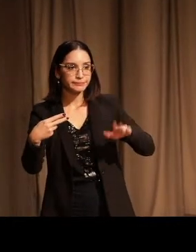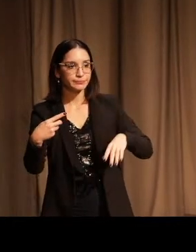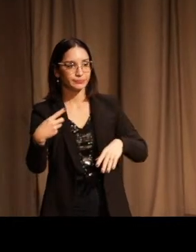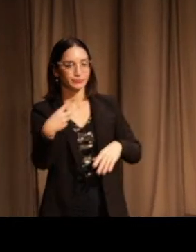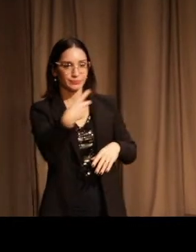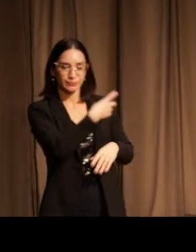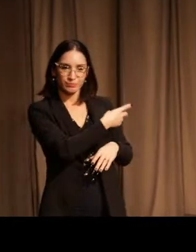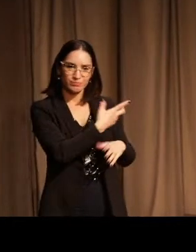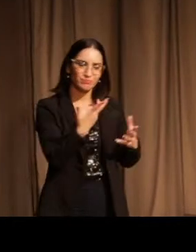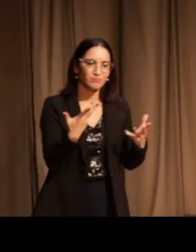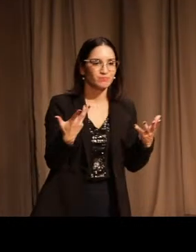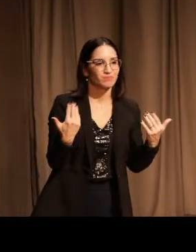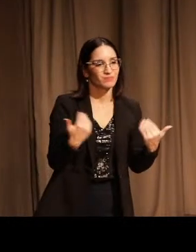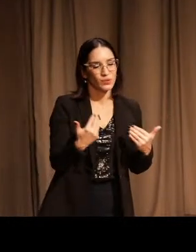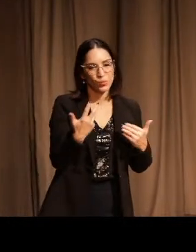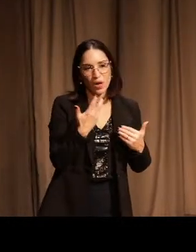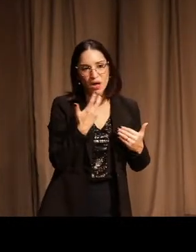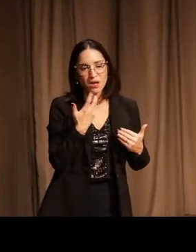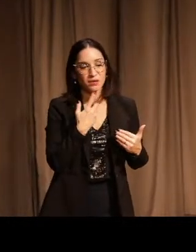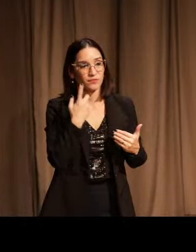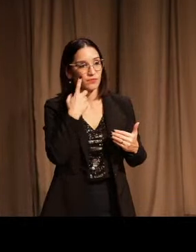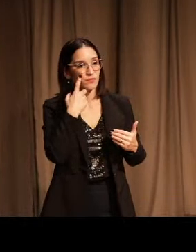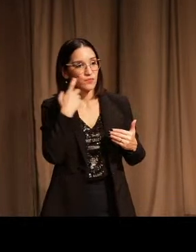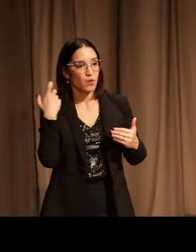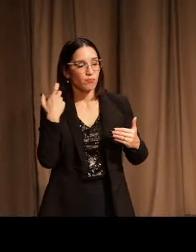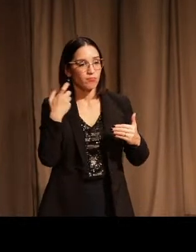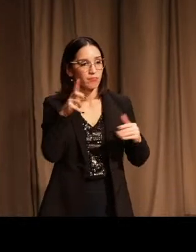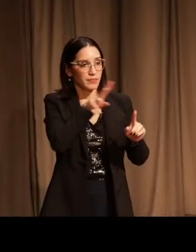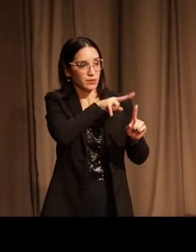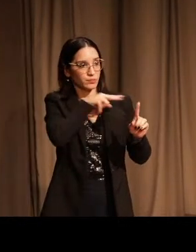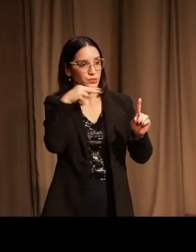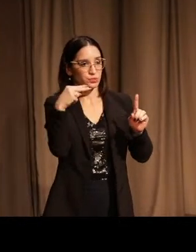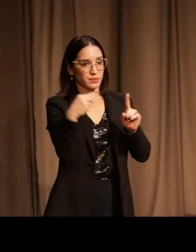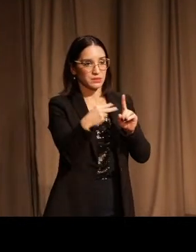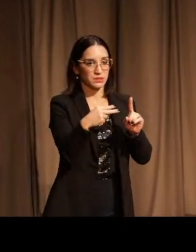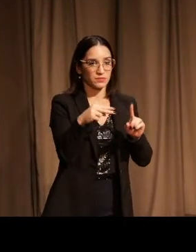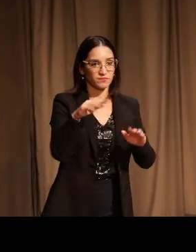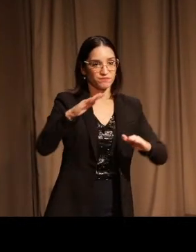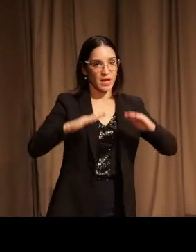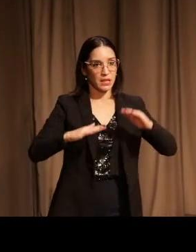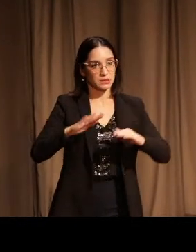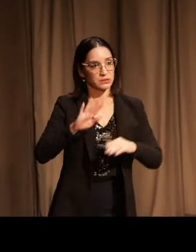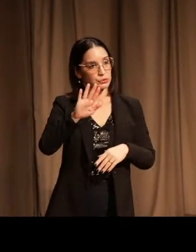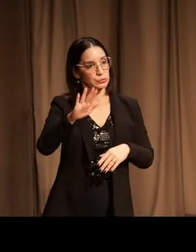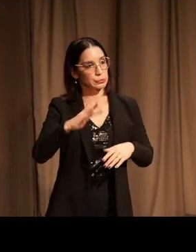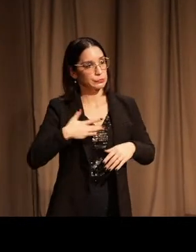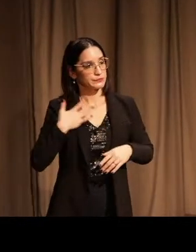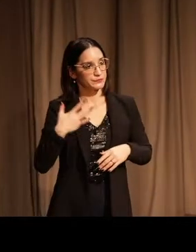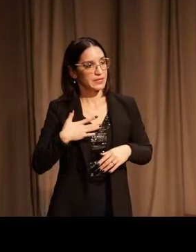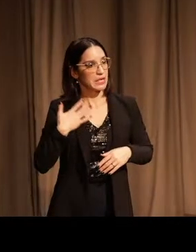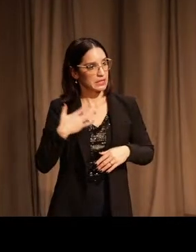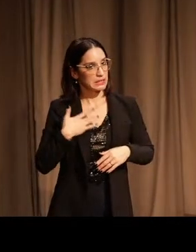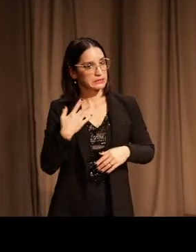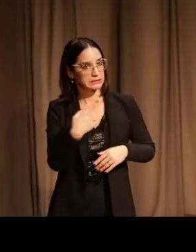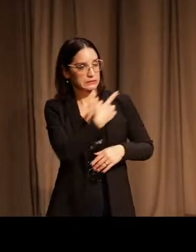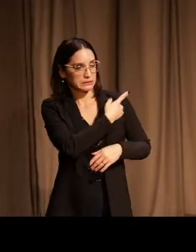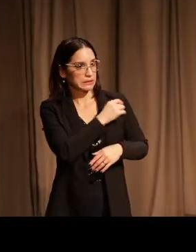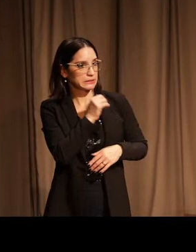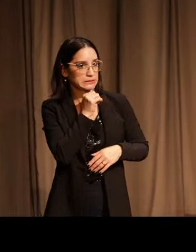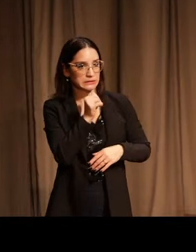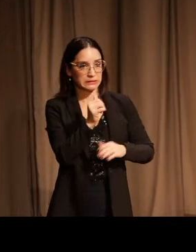about justice, but seen from the perspective of balancing feelings, and it's not